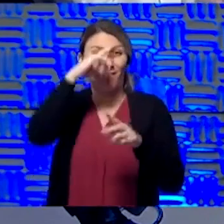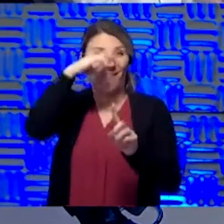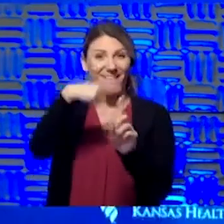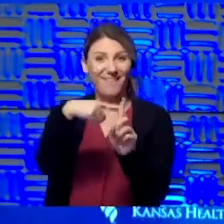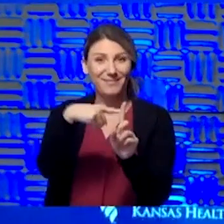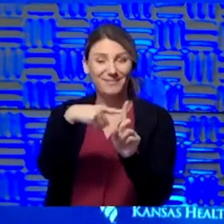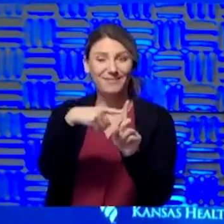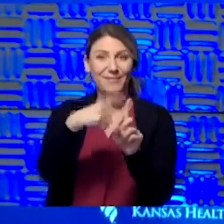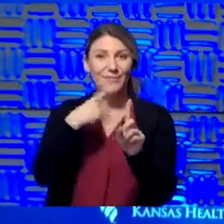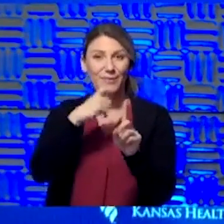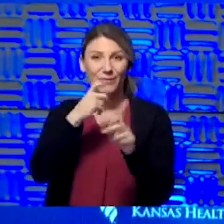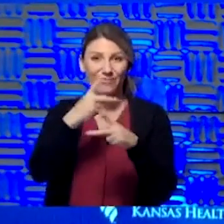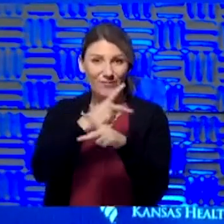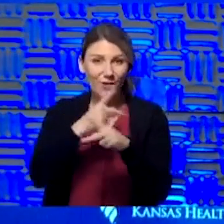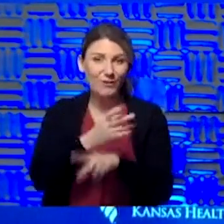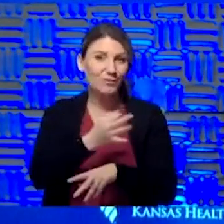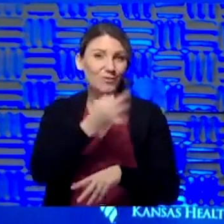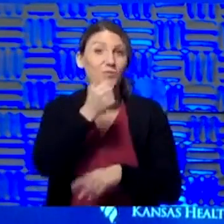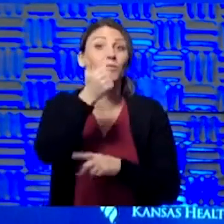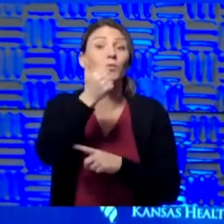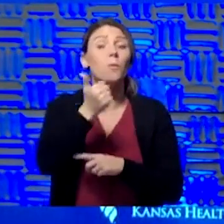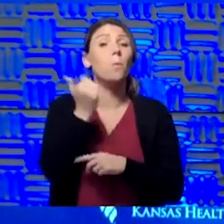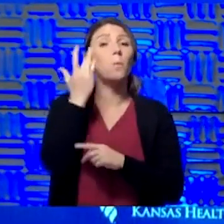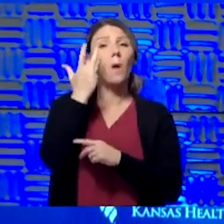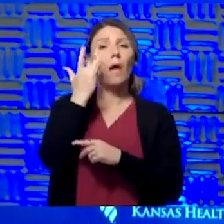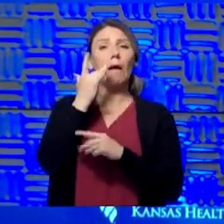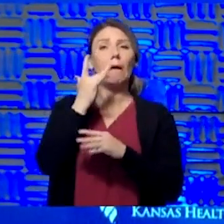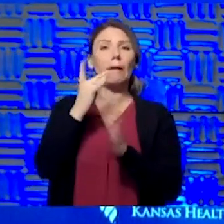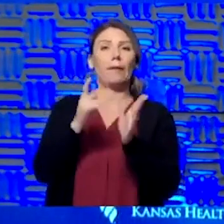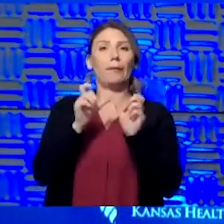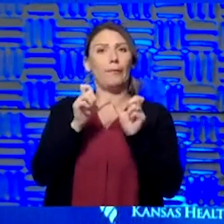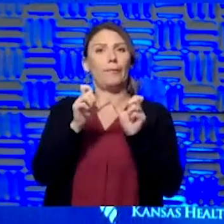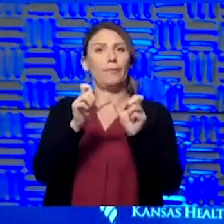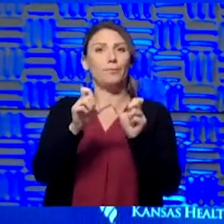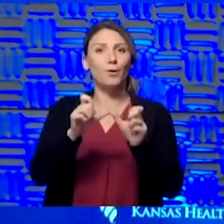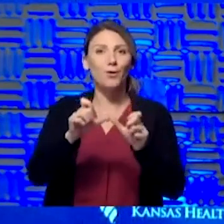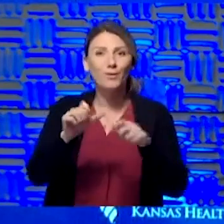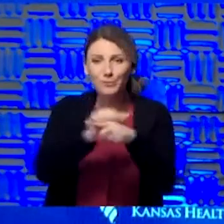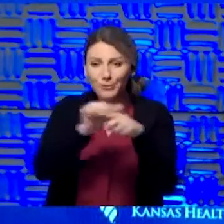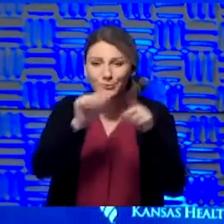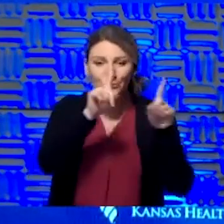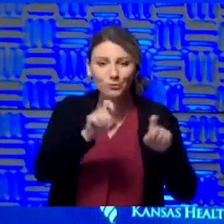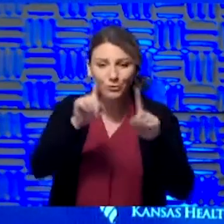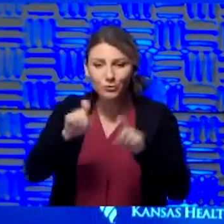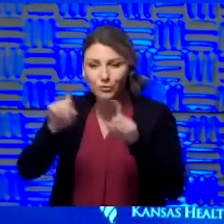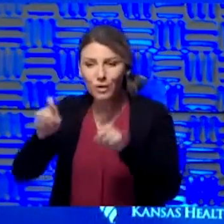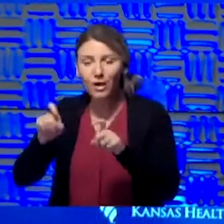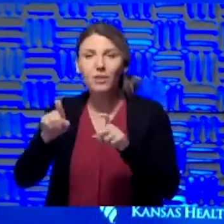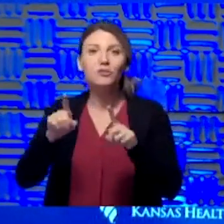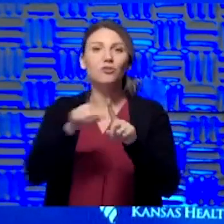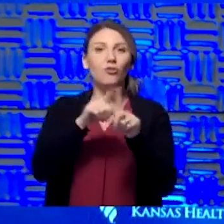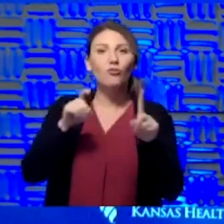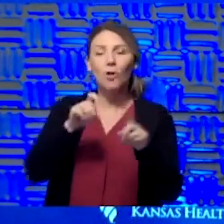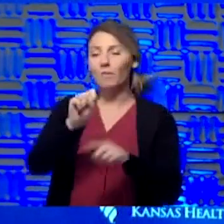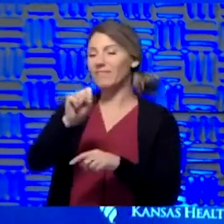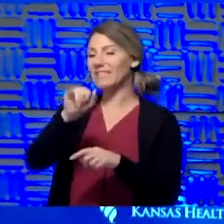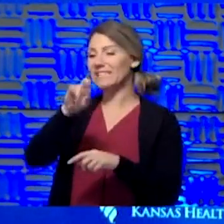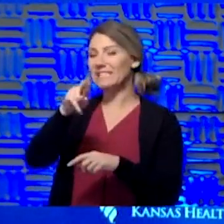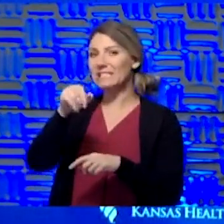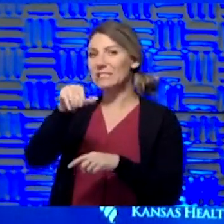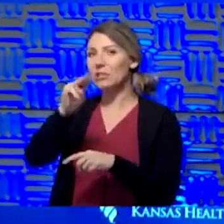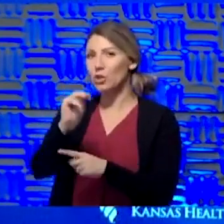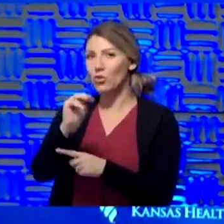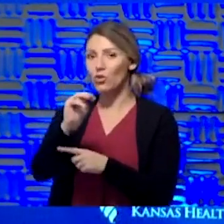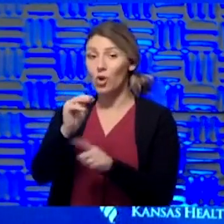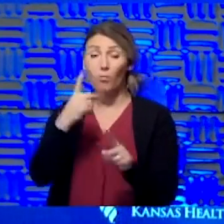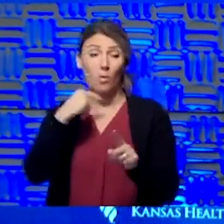we're going to find out sooner only because of the ongoing trials of using pooled serum, even if we don't know if people have antibodies.